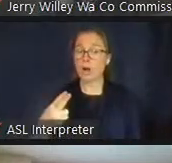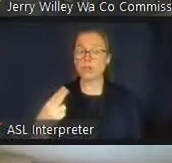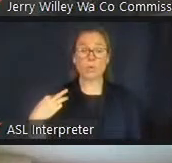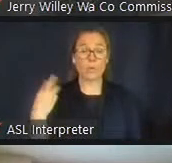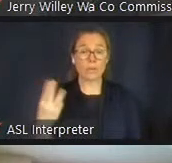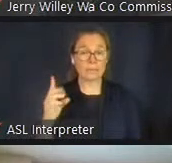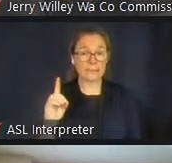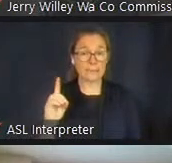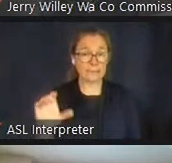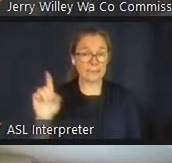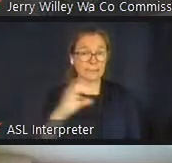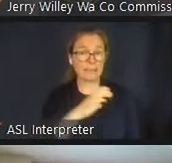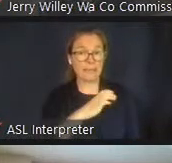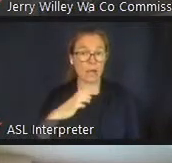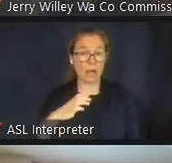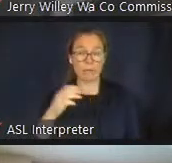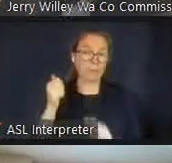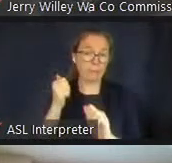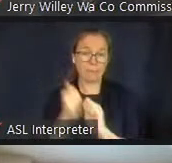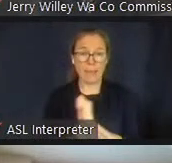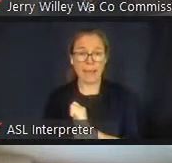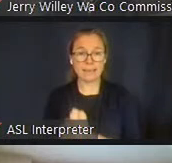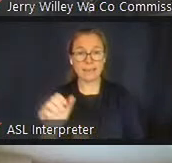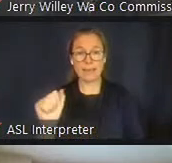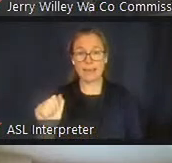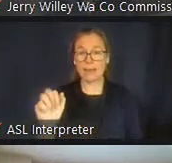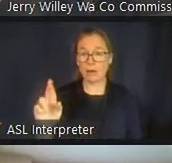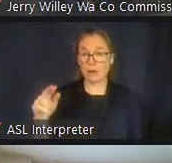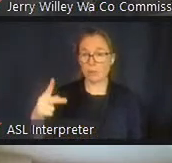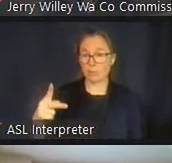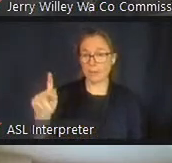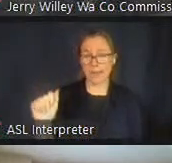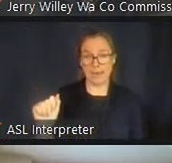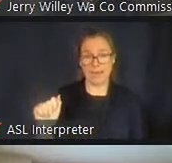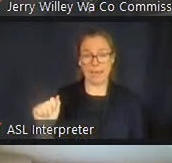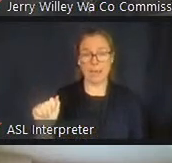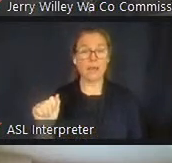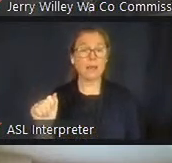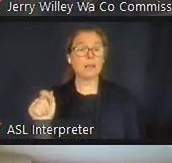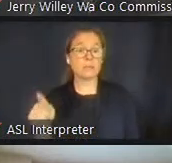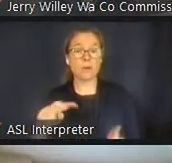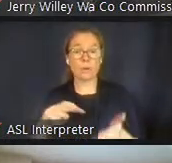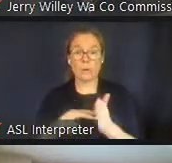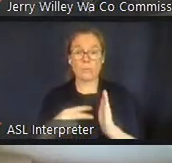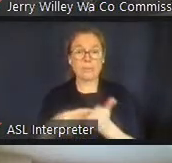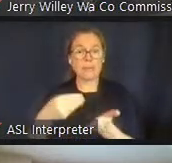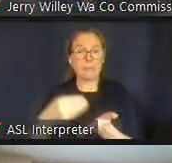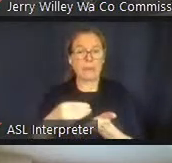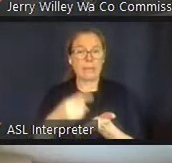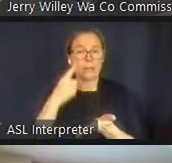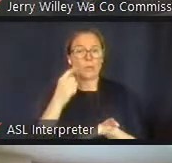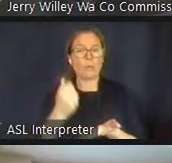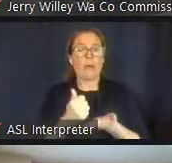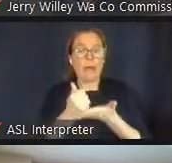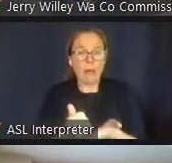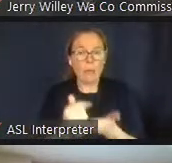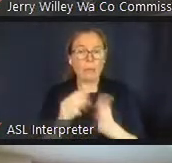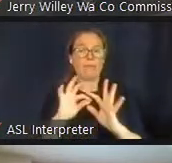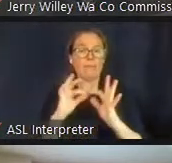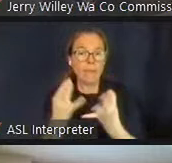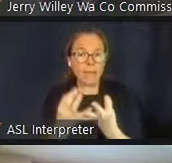D.C. passed the American Rescue Plan Act. And what this did is it sent pandemic relief funding for households,